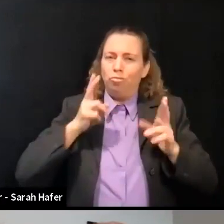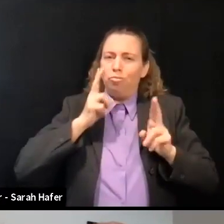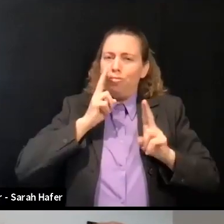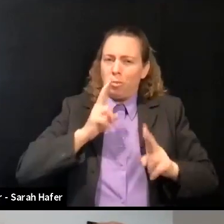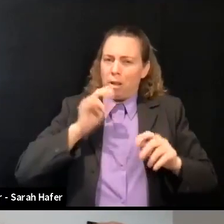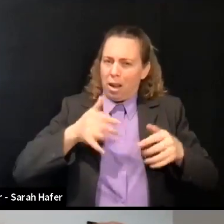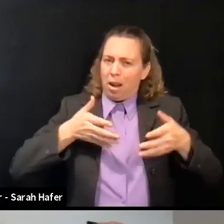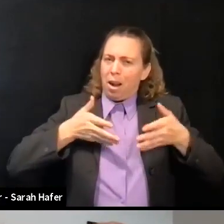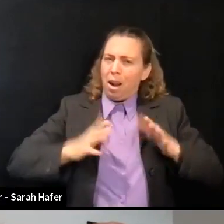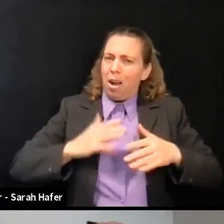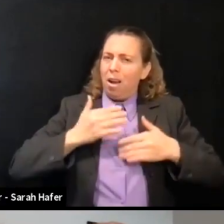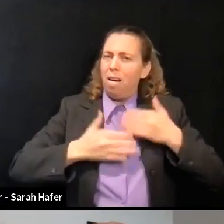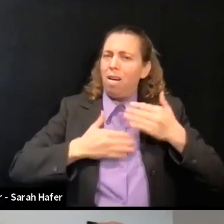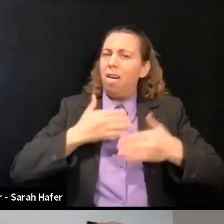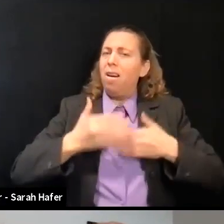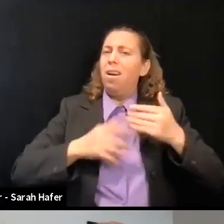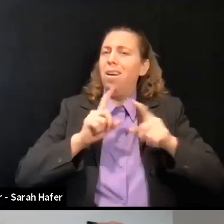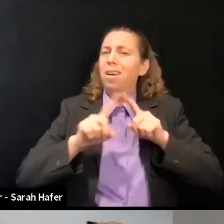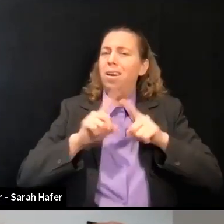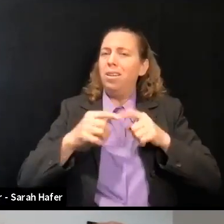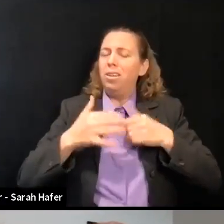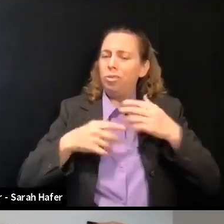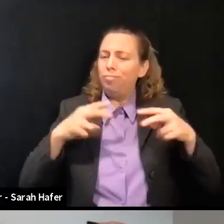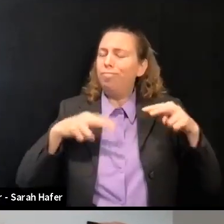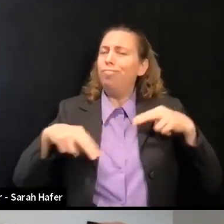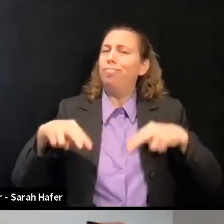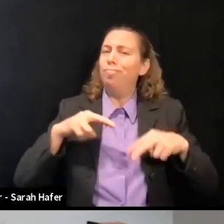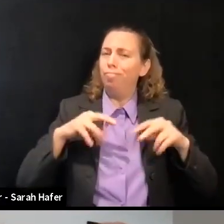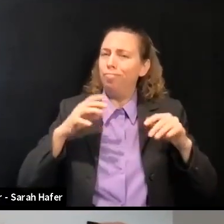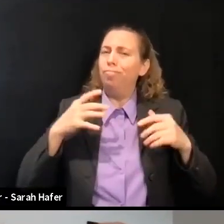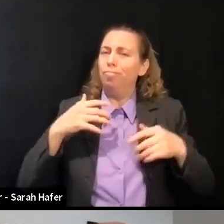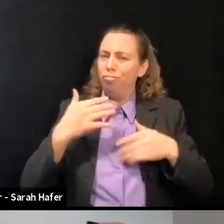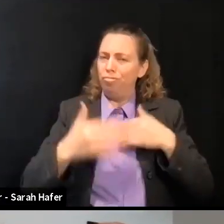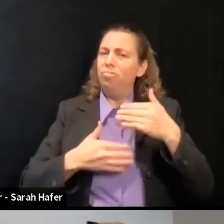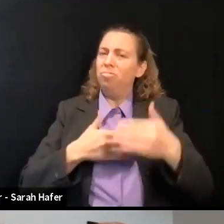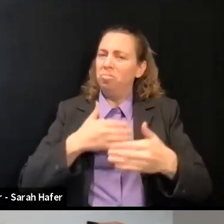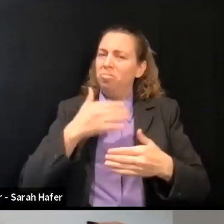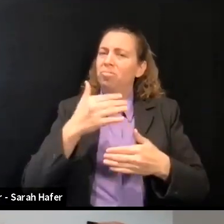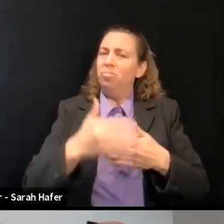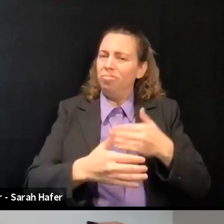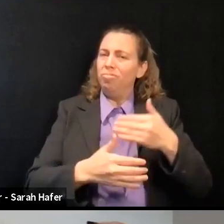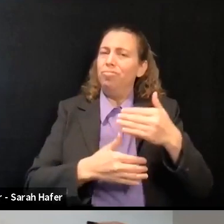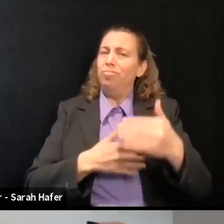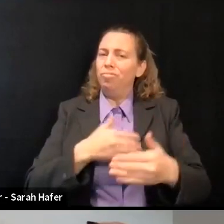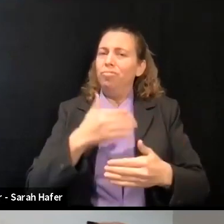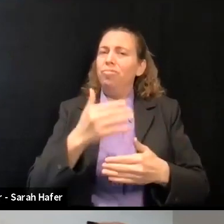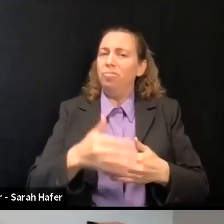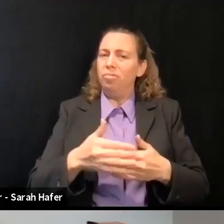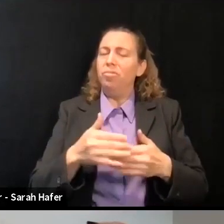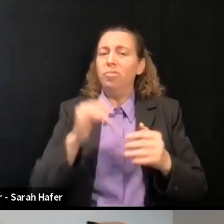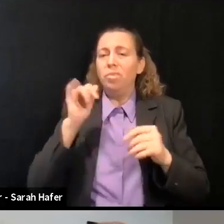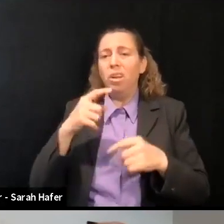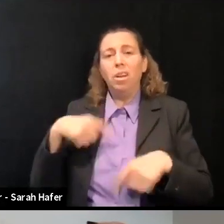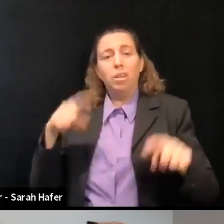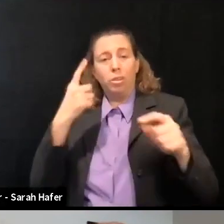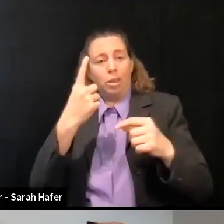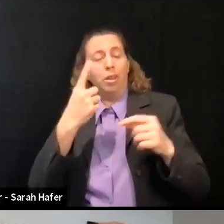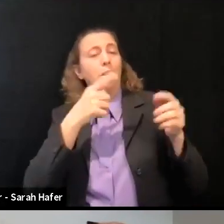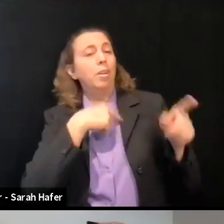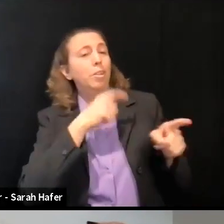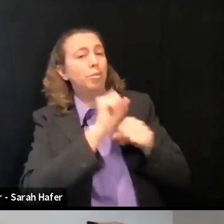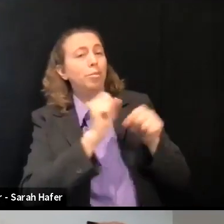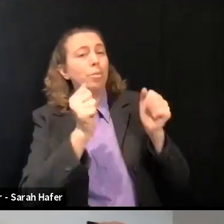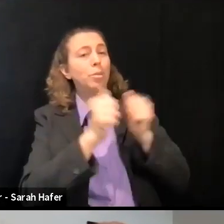have seen, this usually help the people that we work with, is acknowledging the losses and the feelings